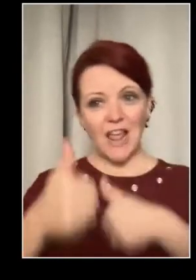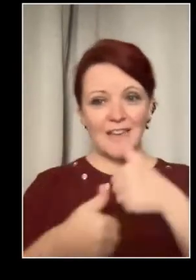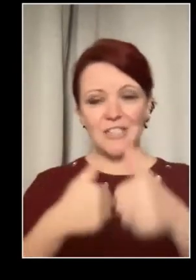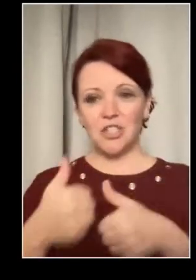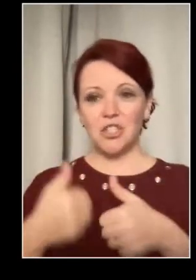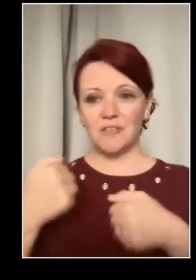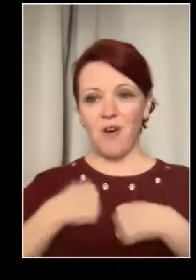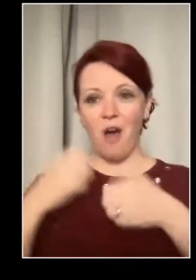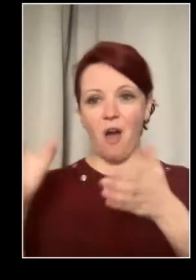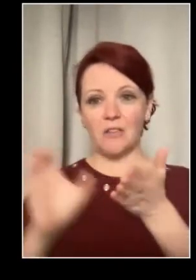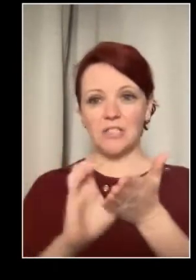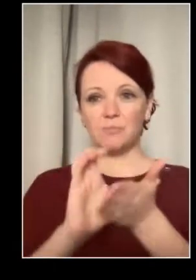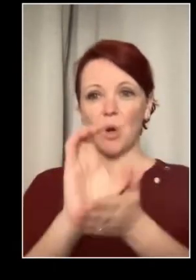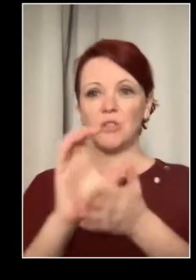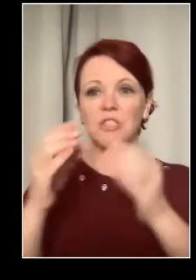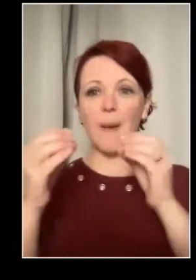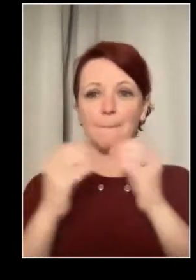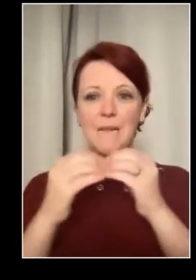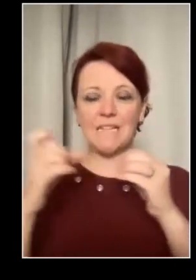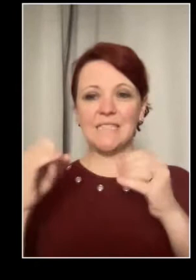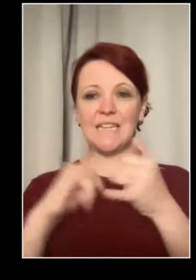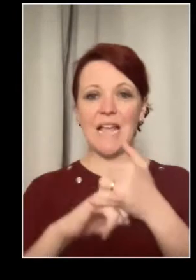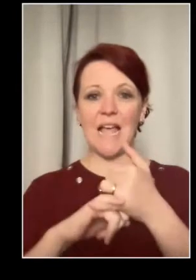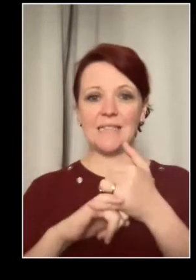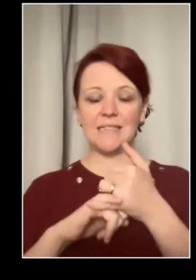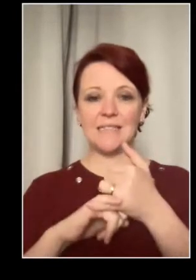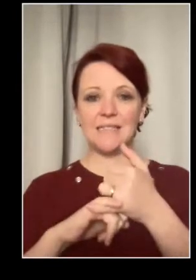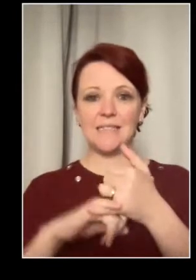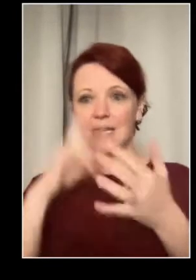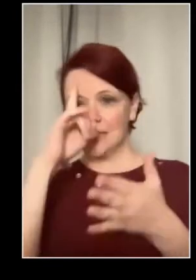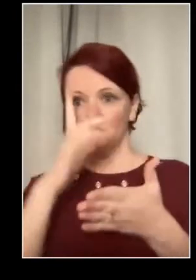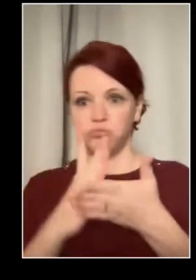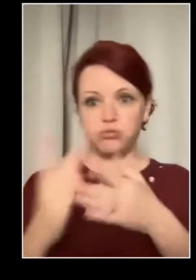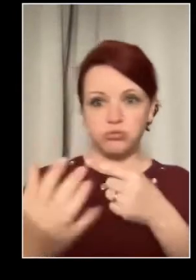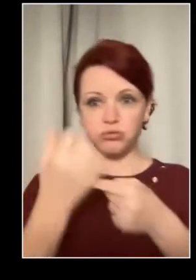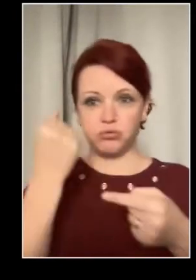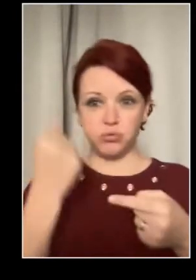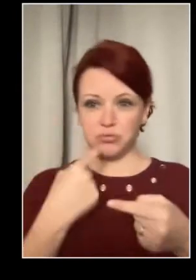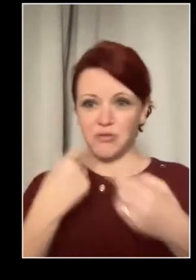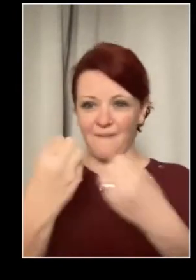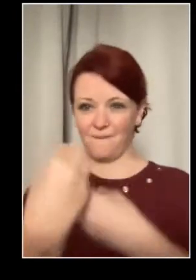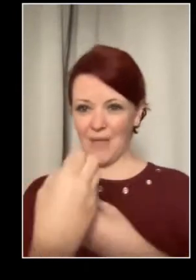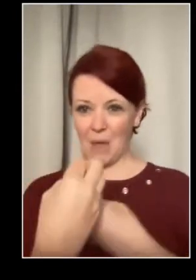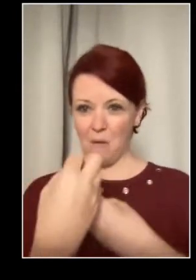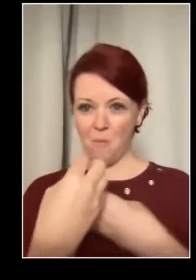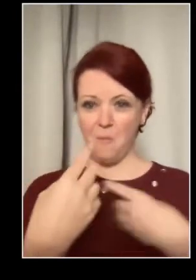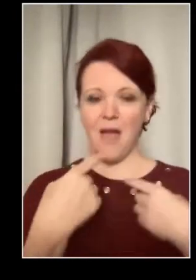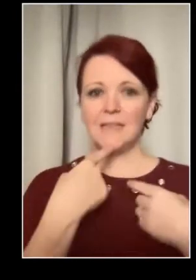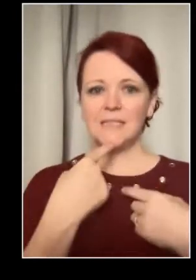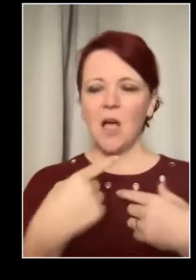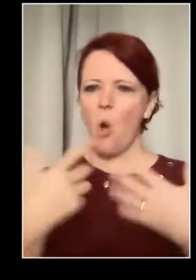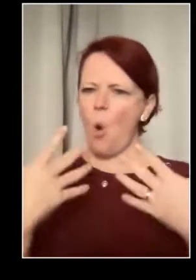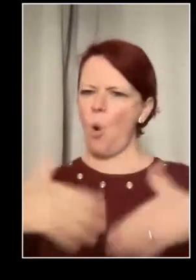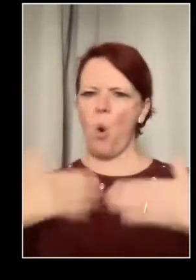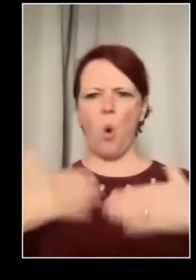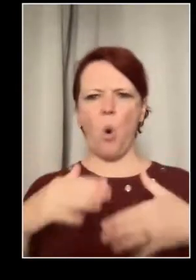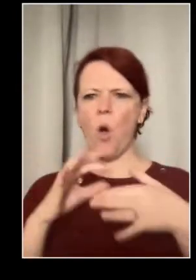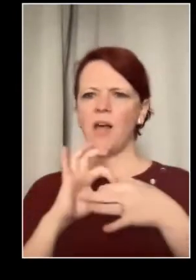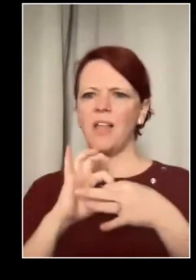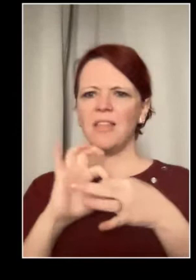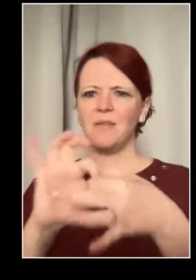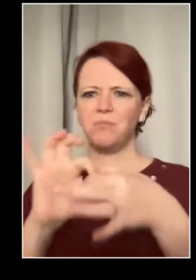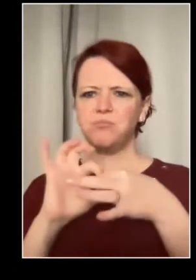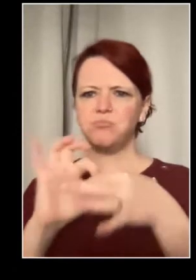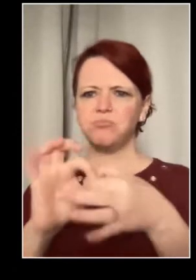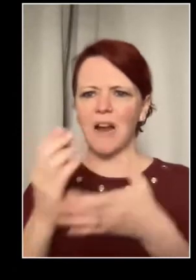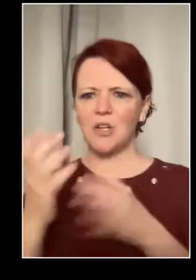sponsor, BCS. The judges were impressed with the symbiotic relationship and mutual benefit between apprentices and the organisation.